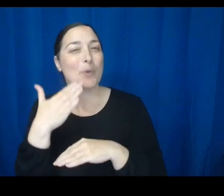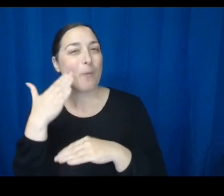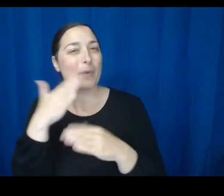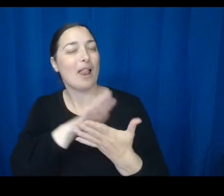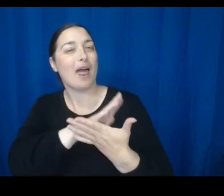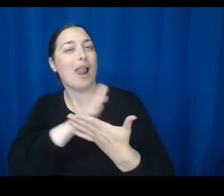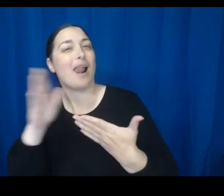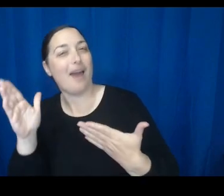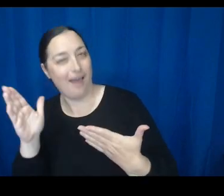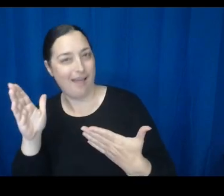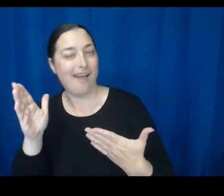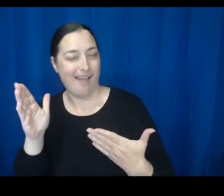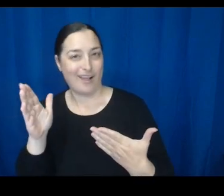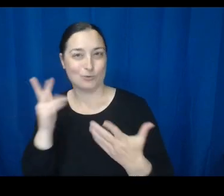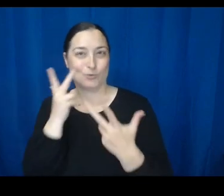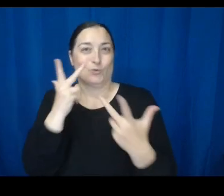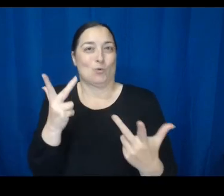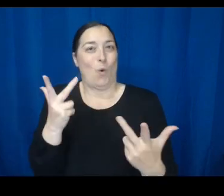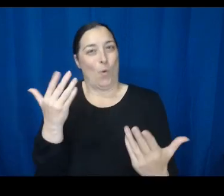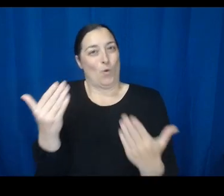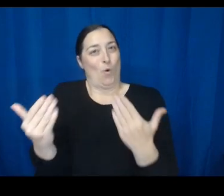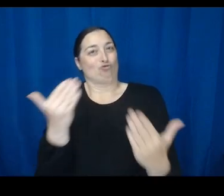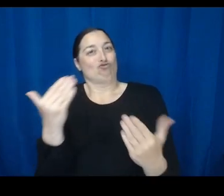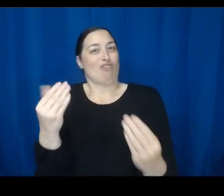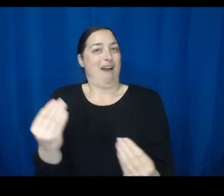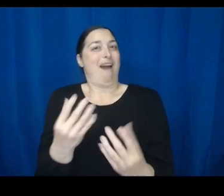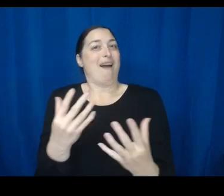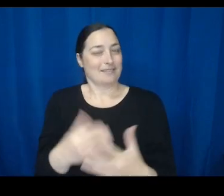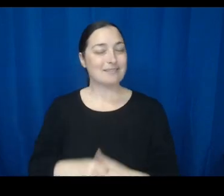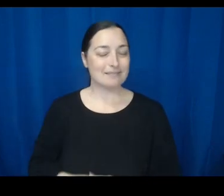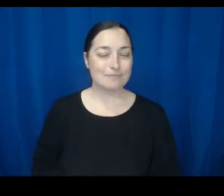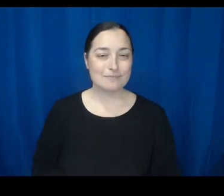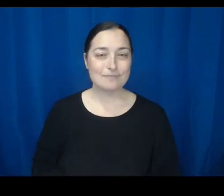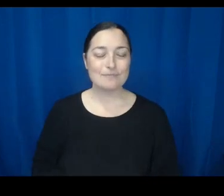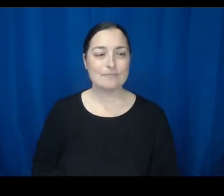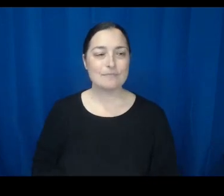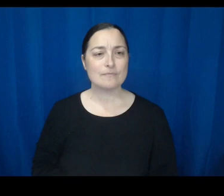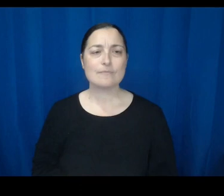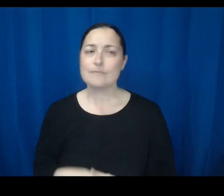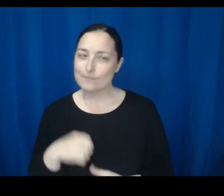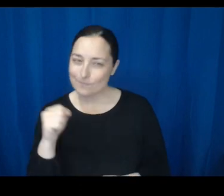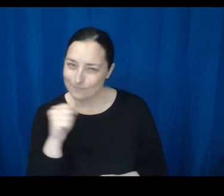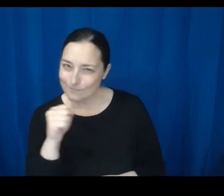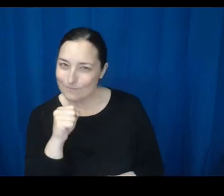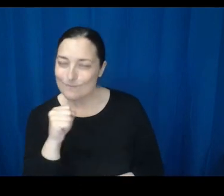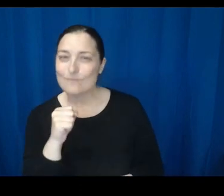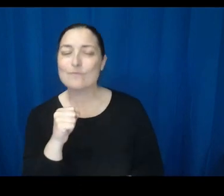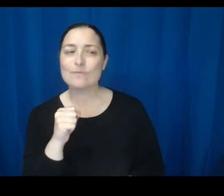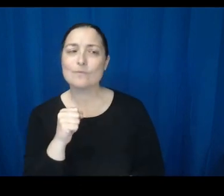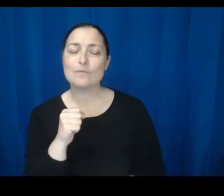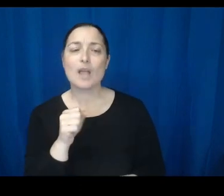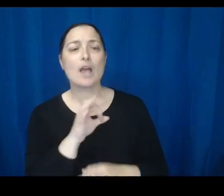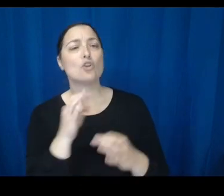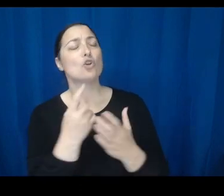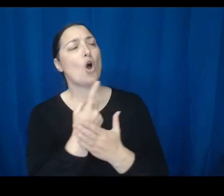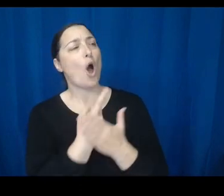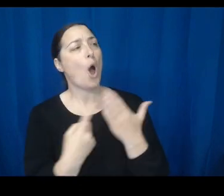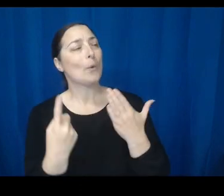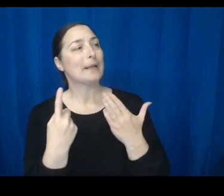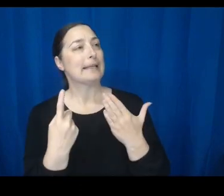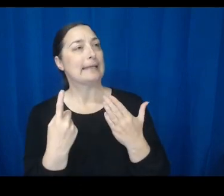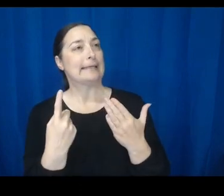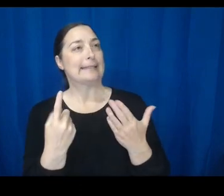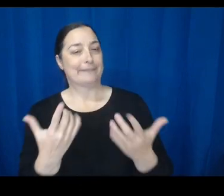and contrast. Yeah. Also, I think, that it's not only delivering atmosphere,